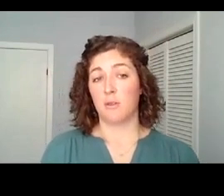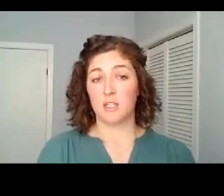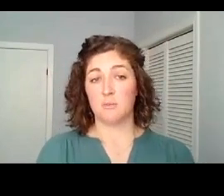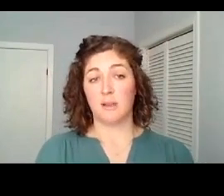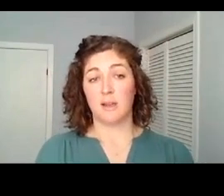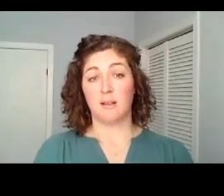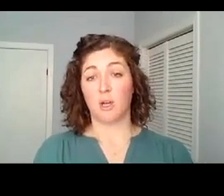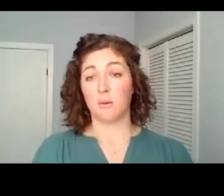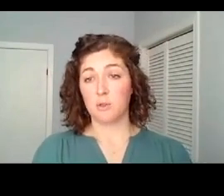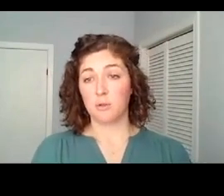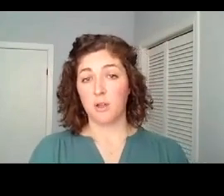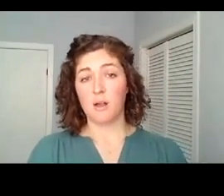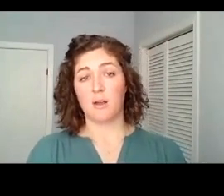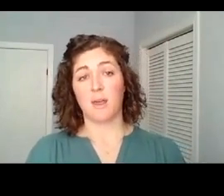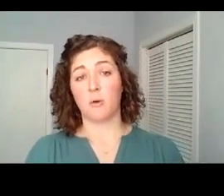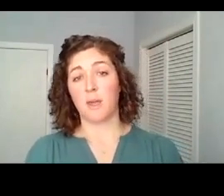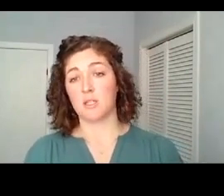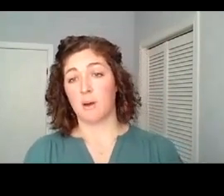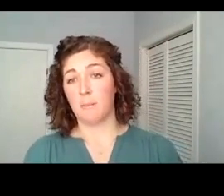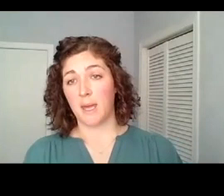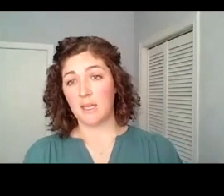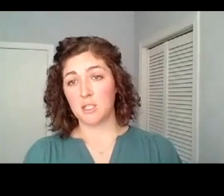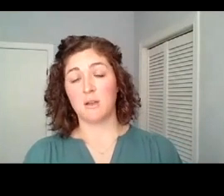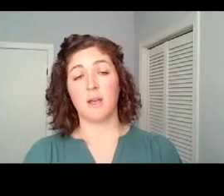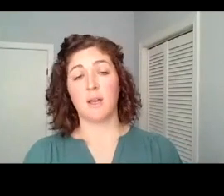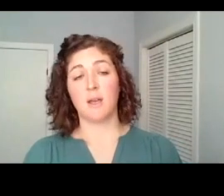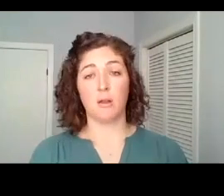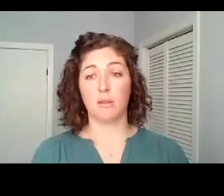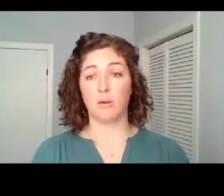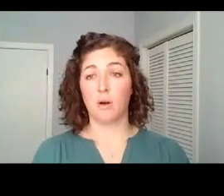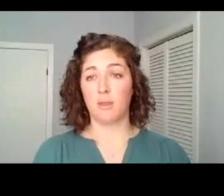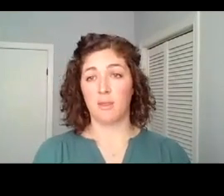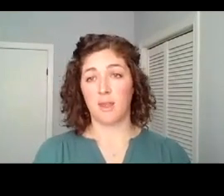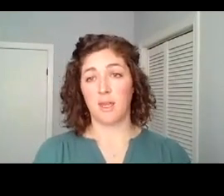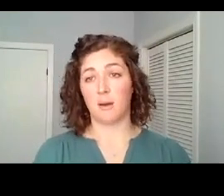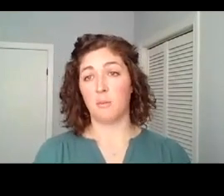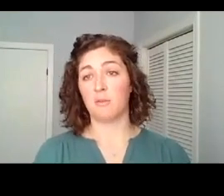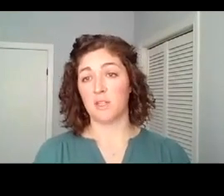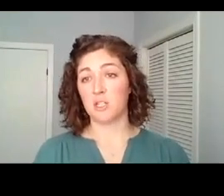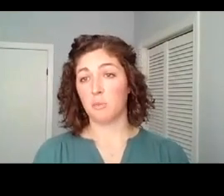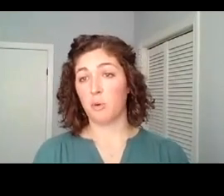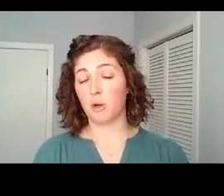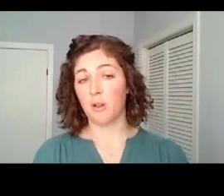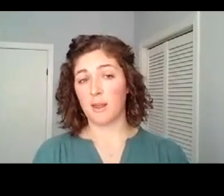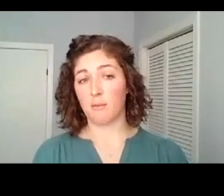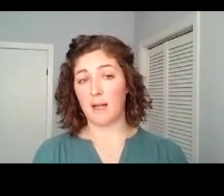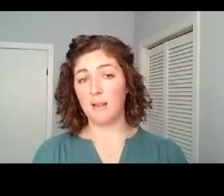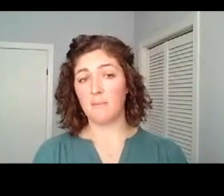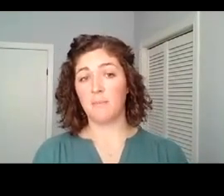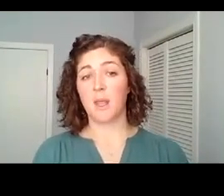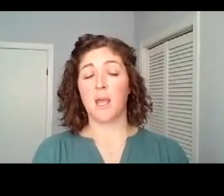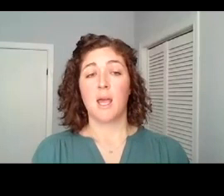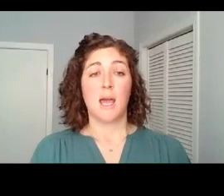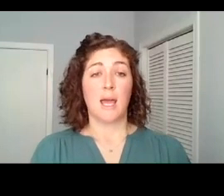use the eligibility lookup tool on the OPH webpage, and now also on the provincial portal as